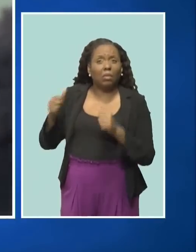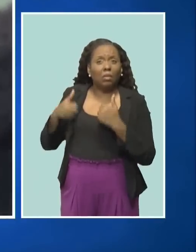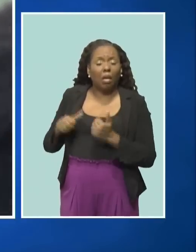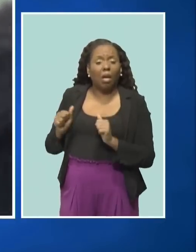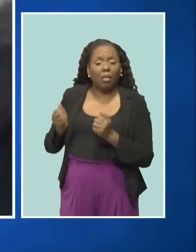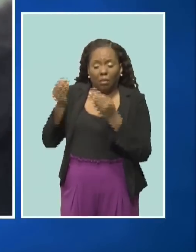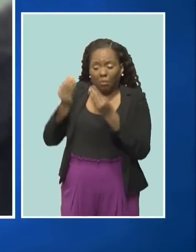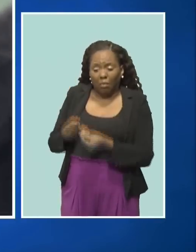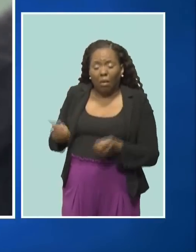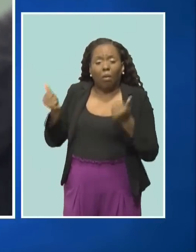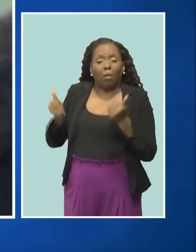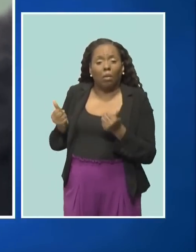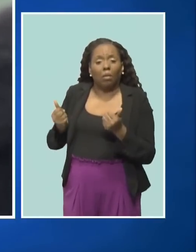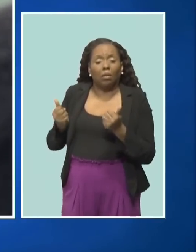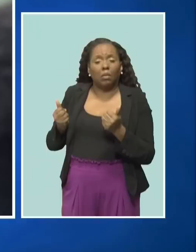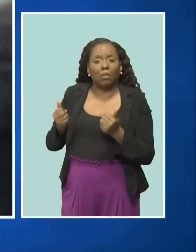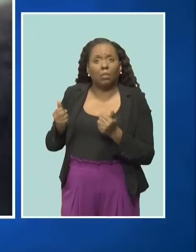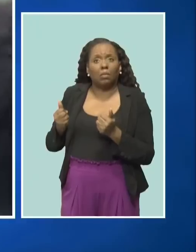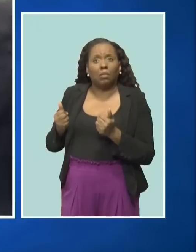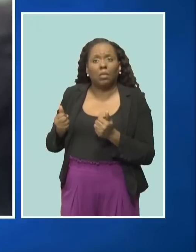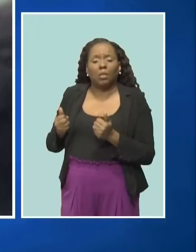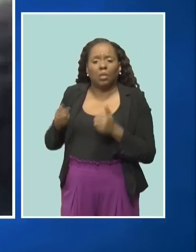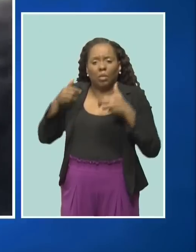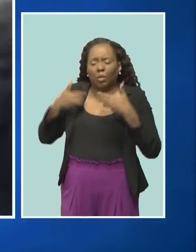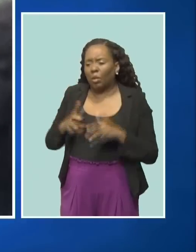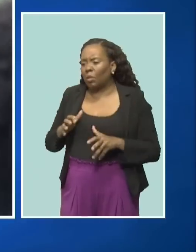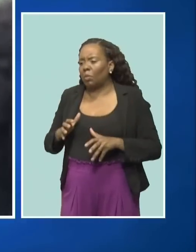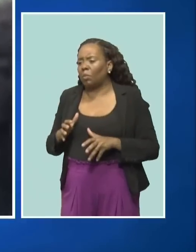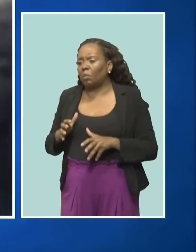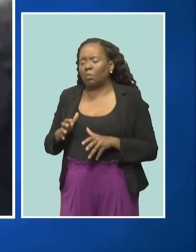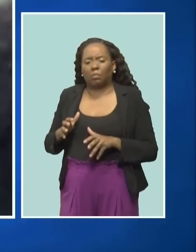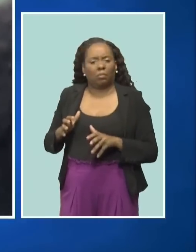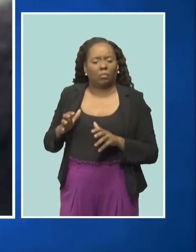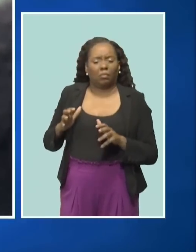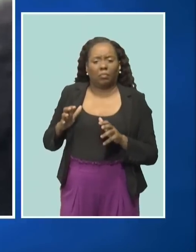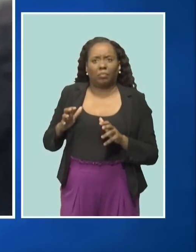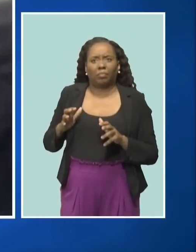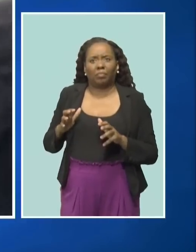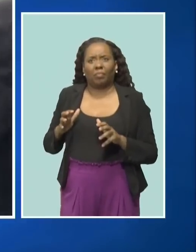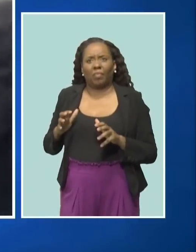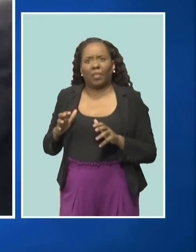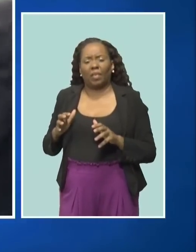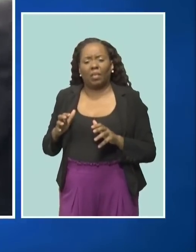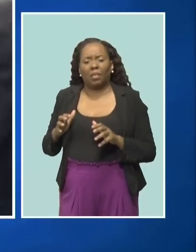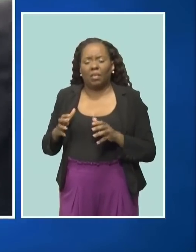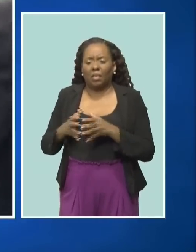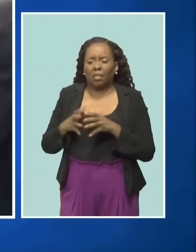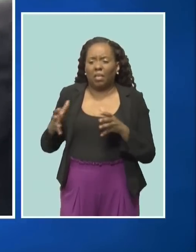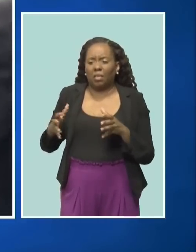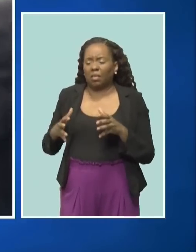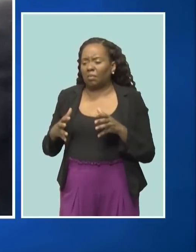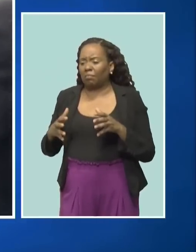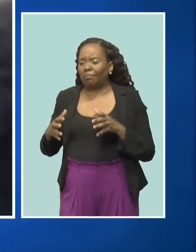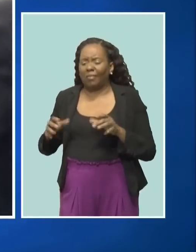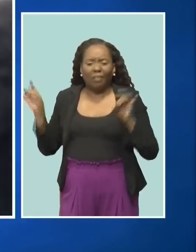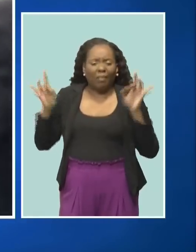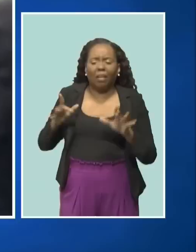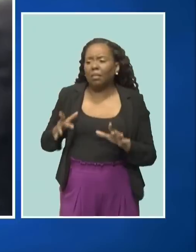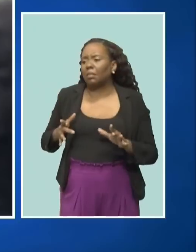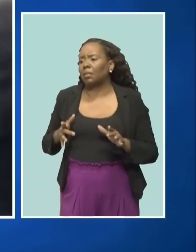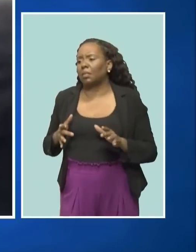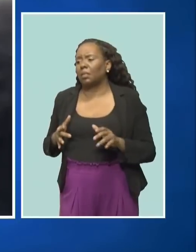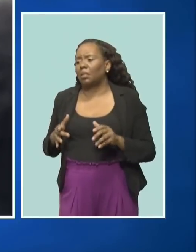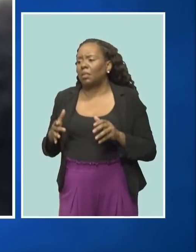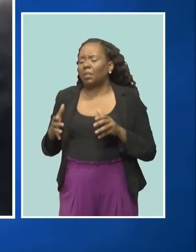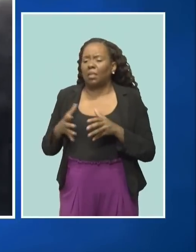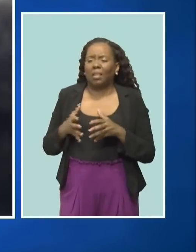resolving matters with less rancor, less reference to violence. And it is in there that I